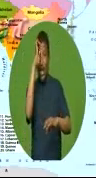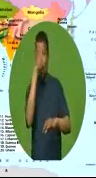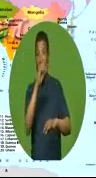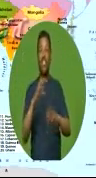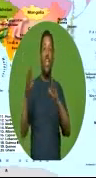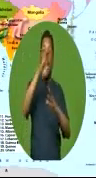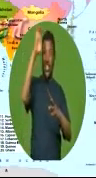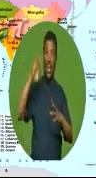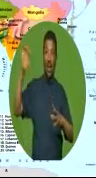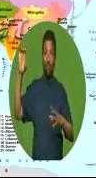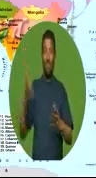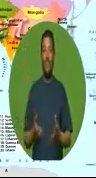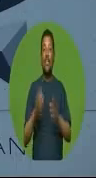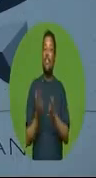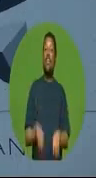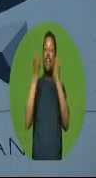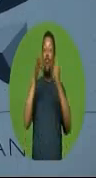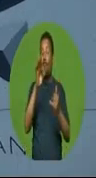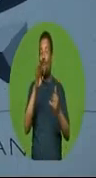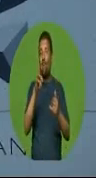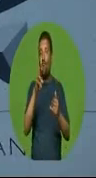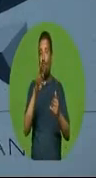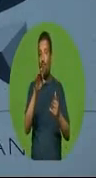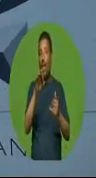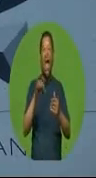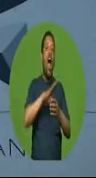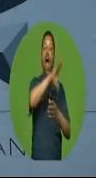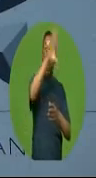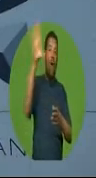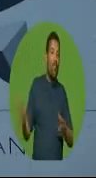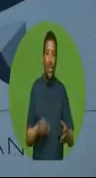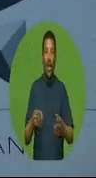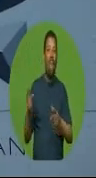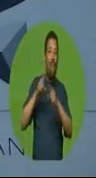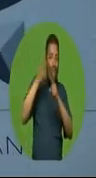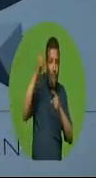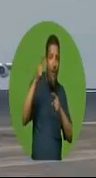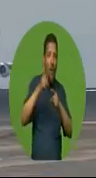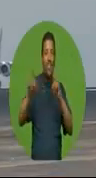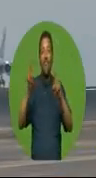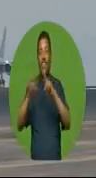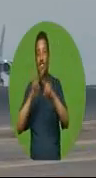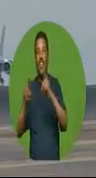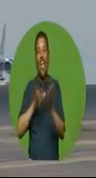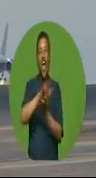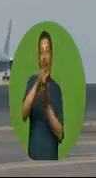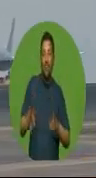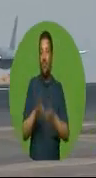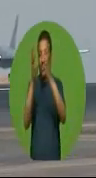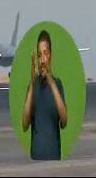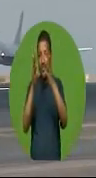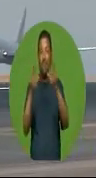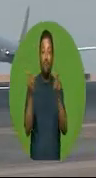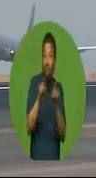Asia, with the rest of Africa for different airlines. Furthermore, as